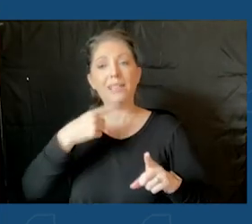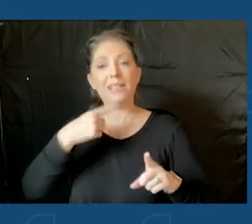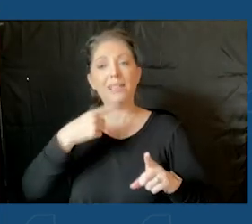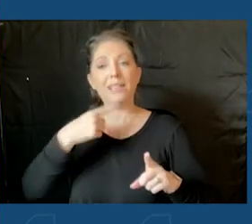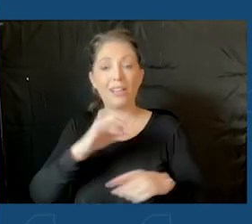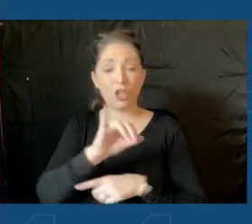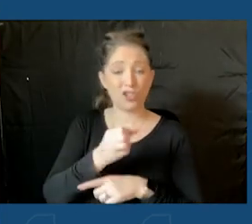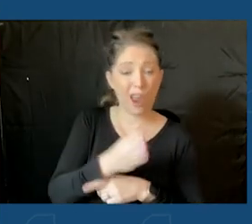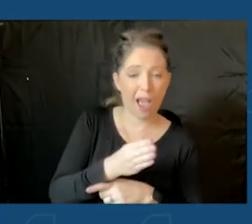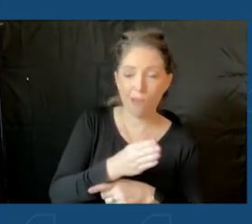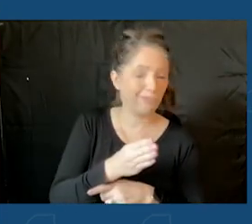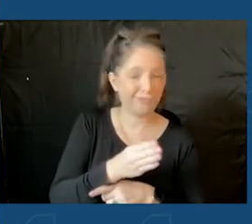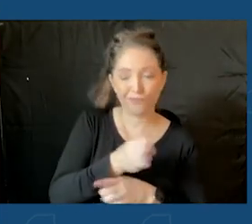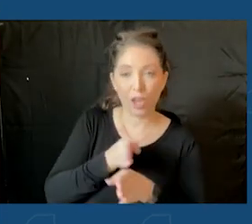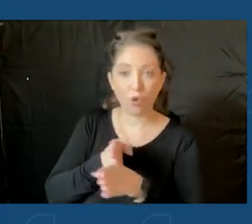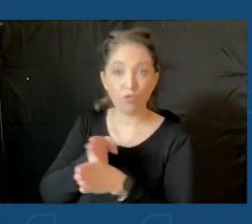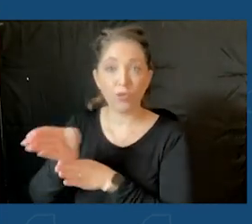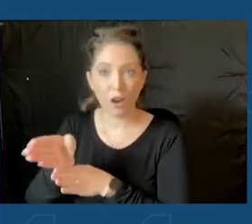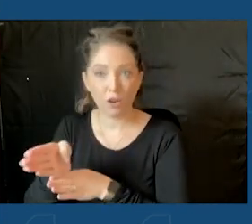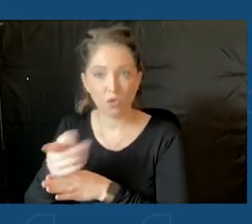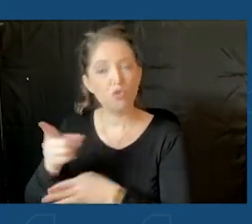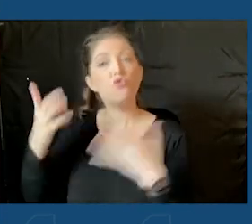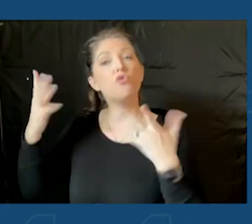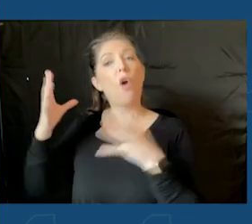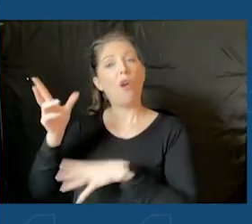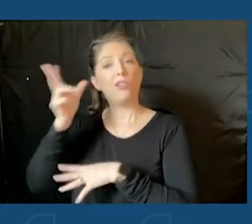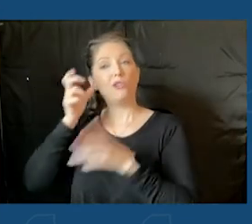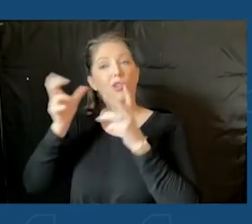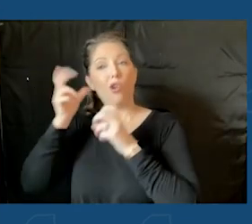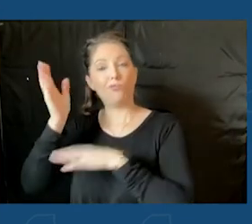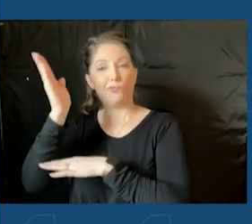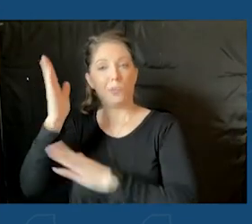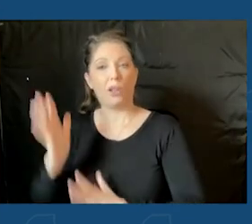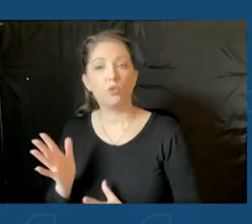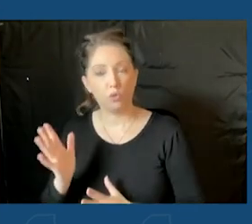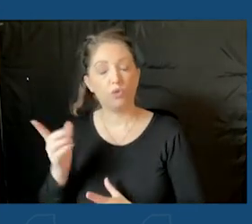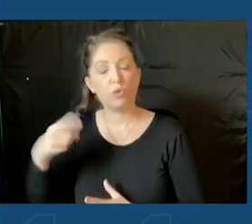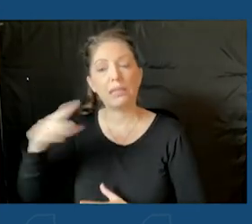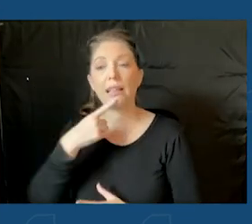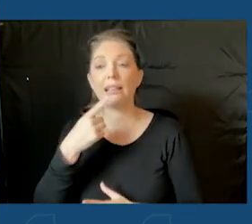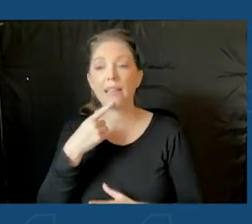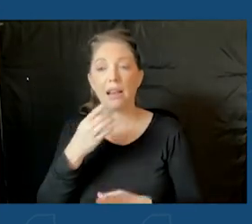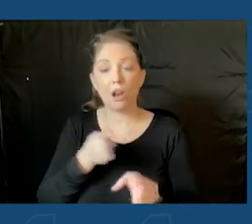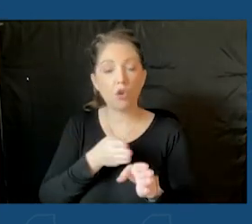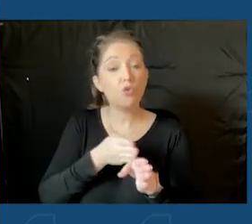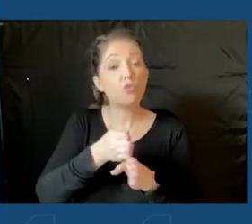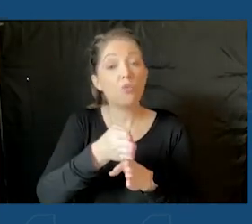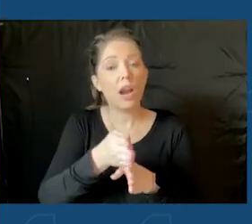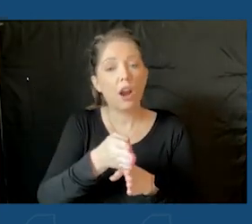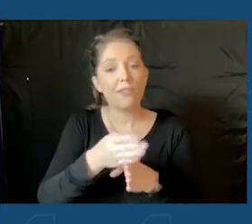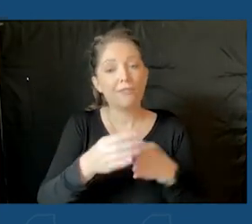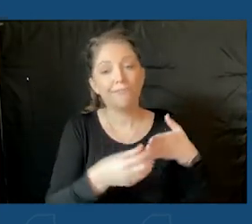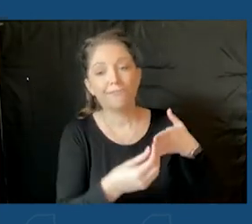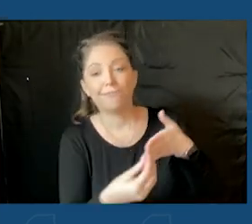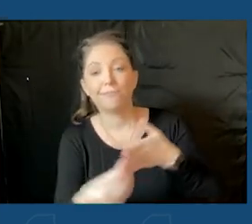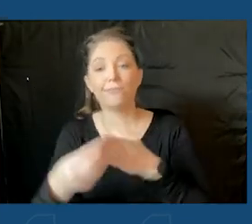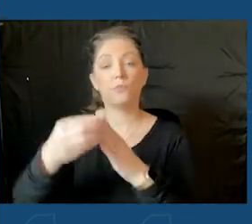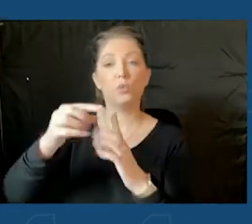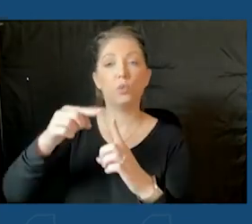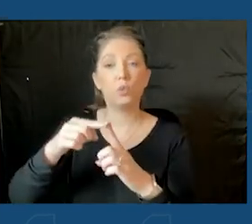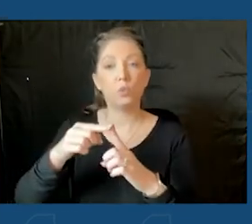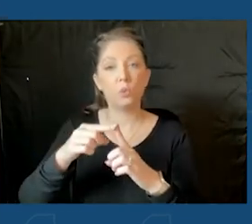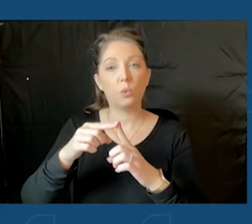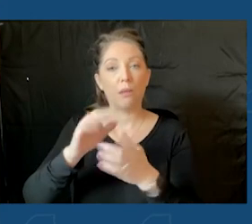heard from prior speakers, that a career is a path to the middle class. It's not a